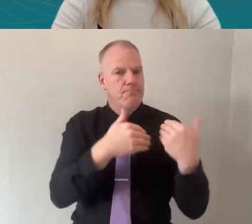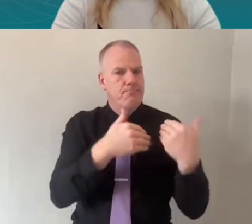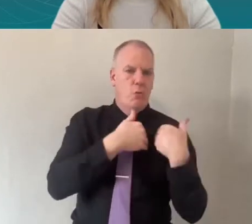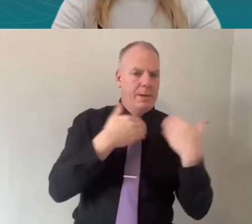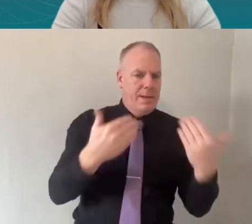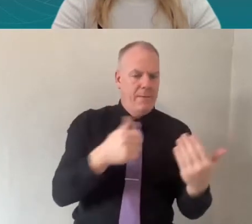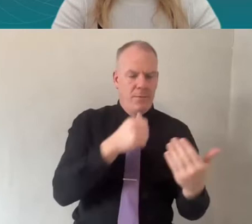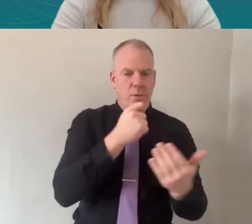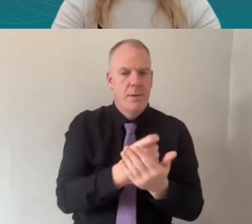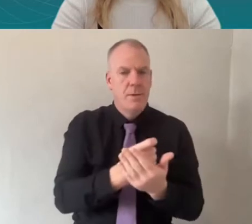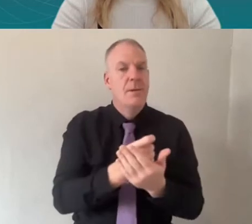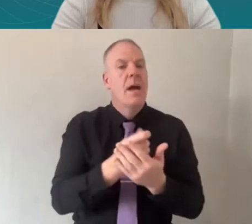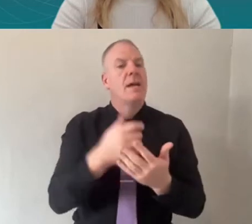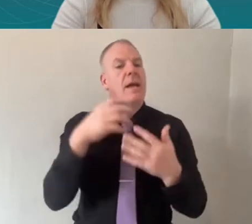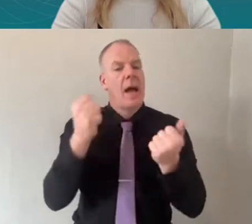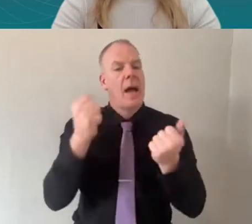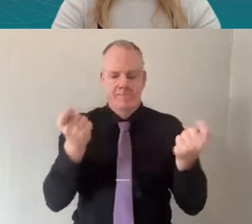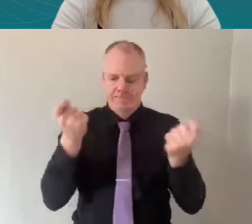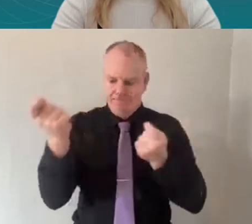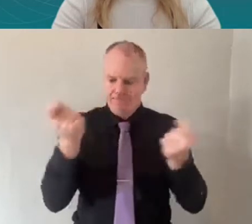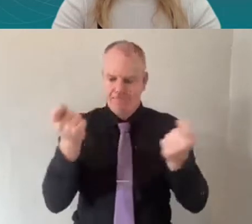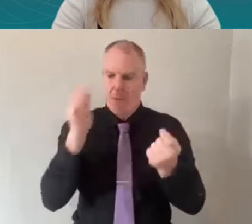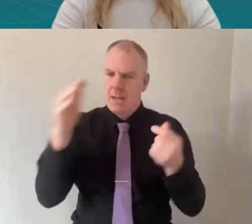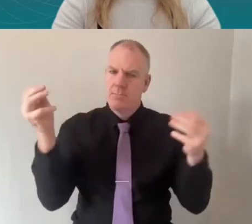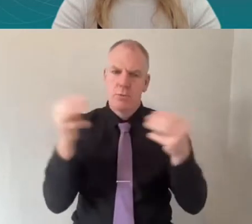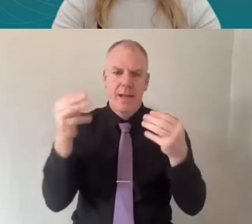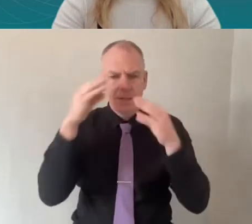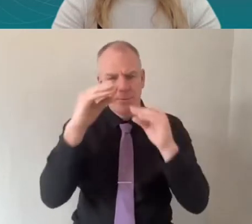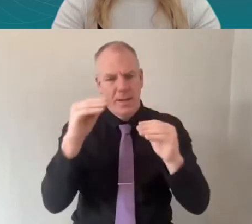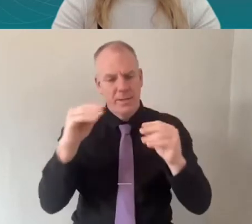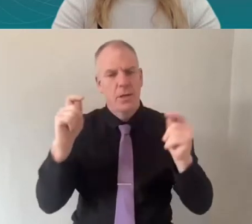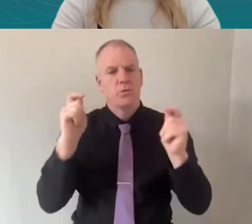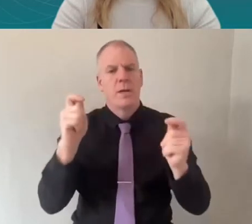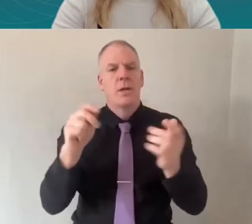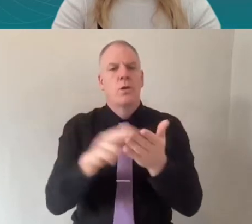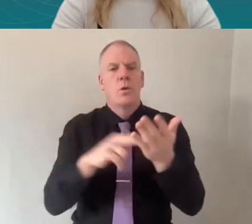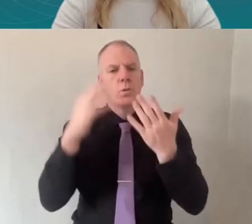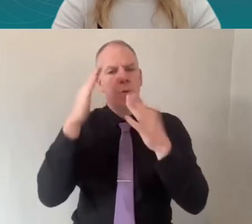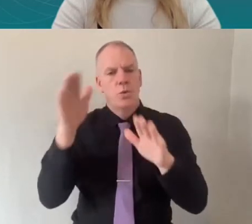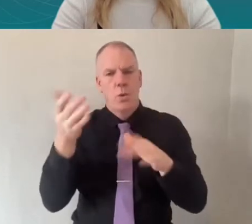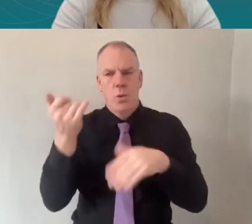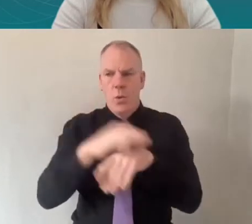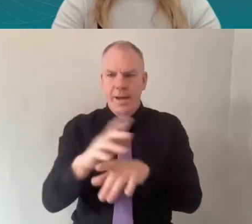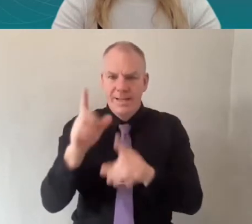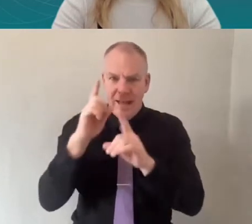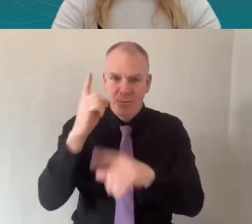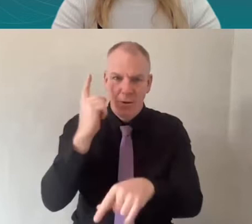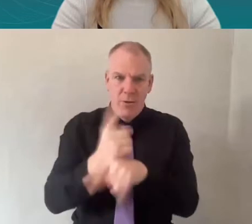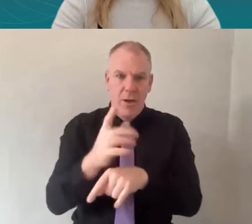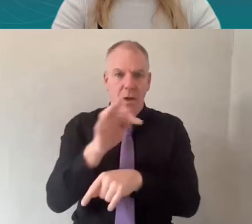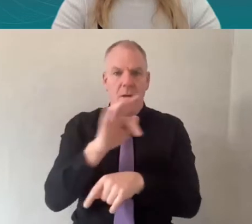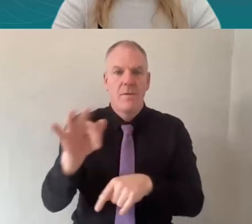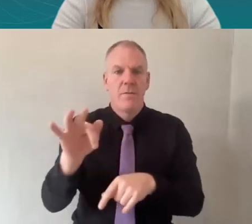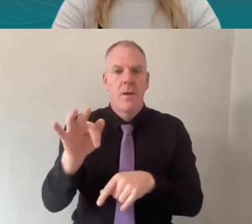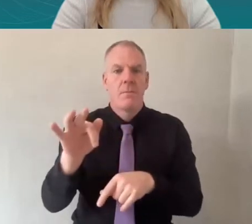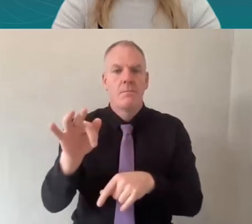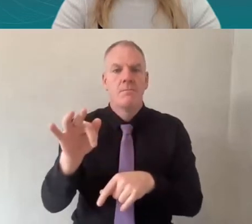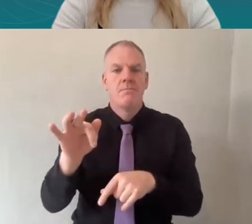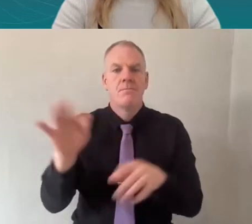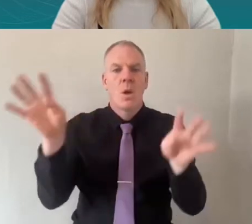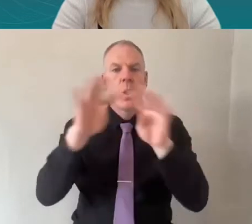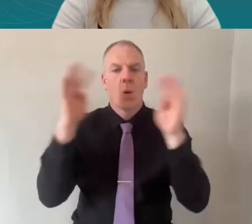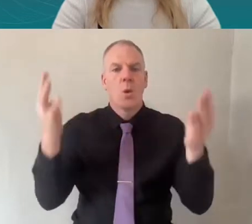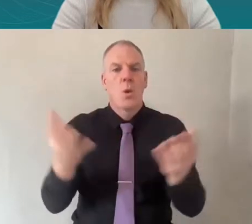and the authority to protect the integrity of education and training through highlighting the dangers posed by the proliferation of